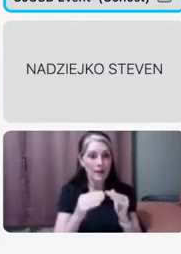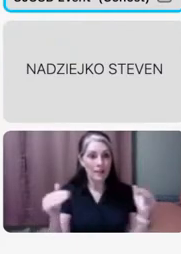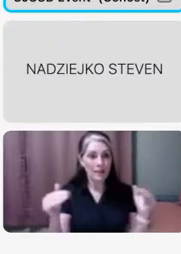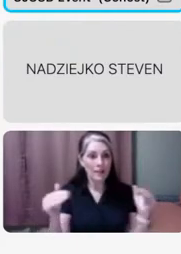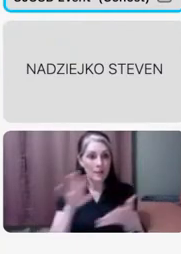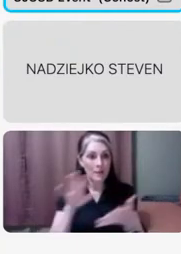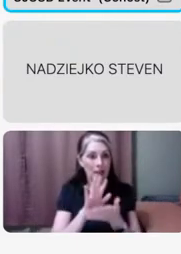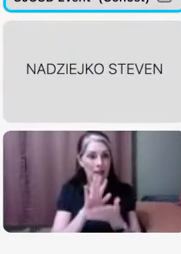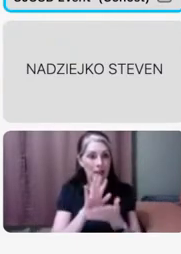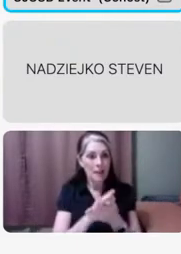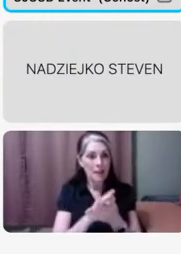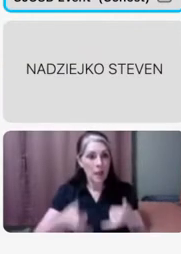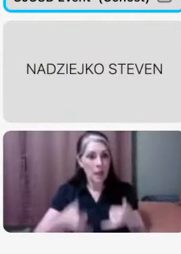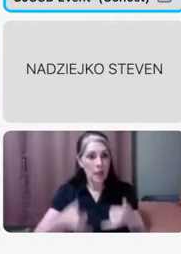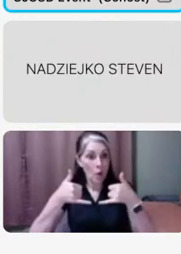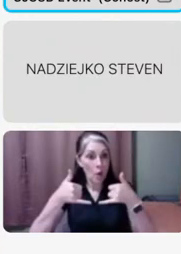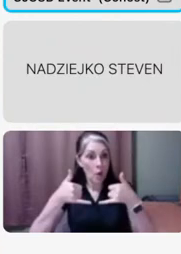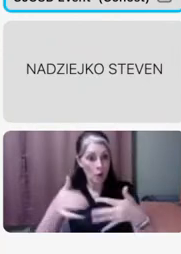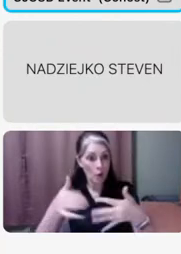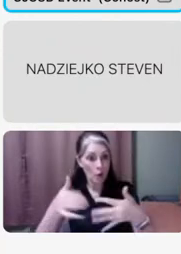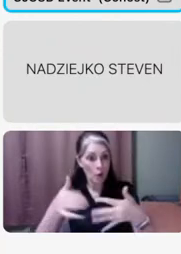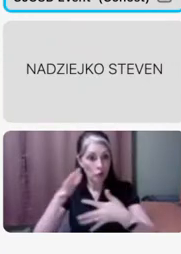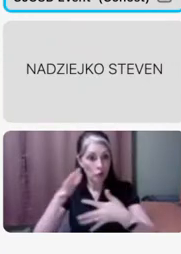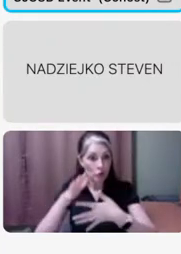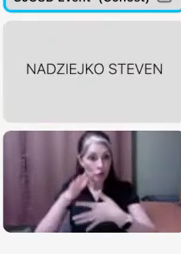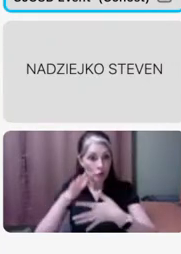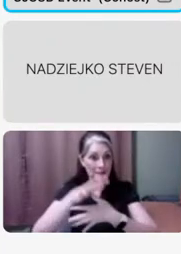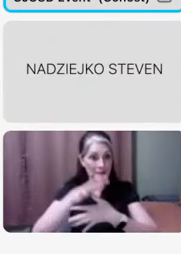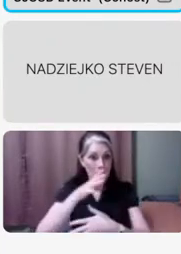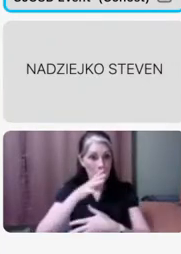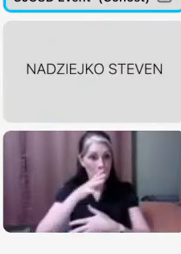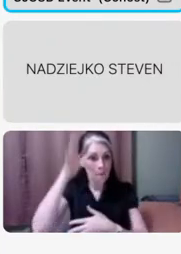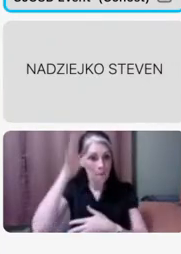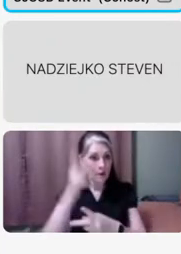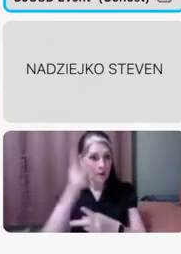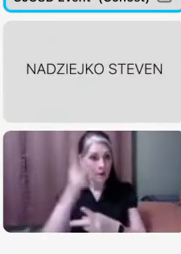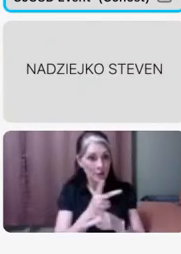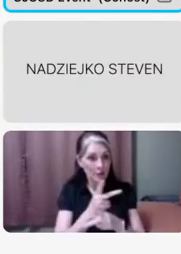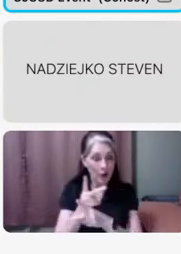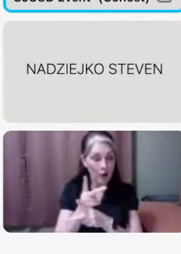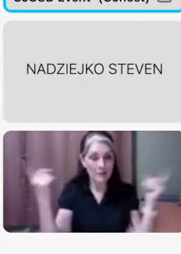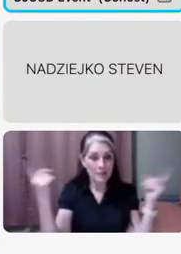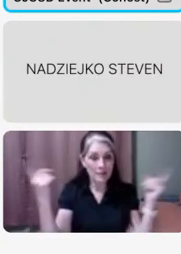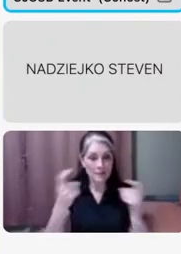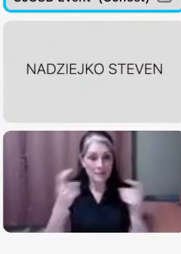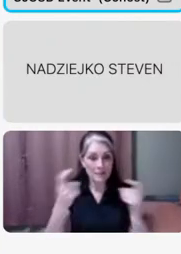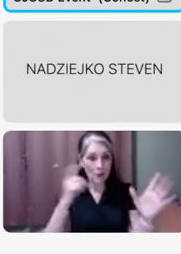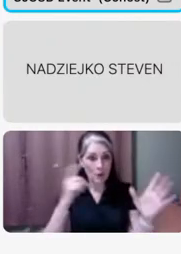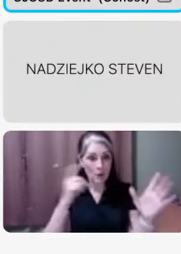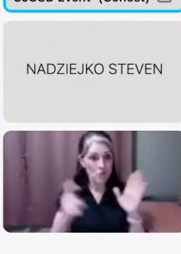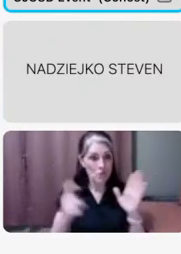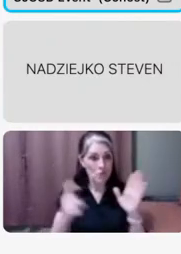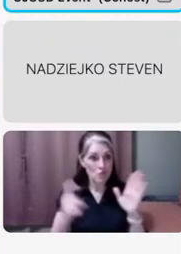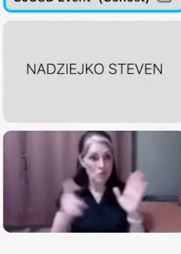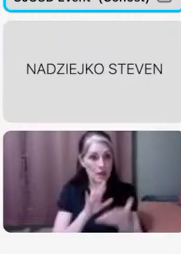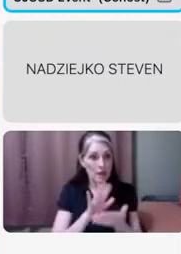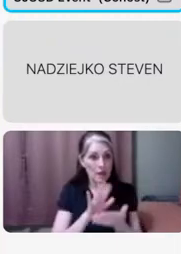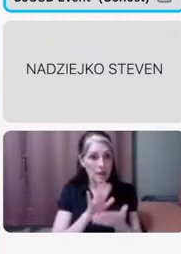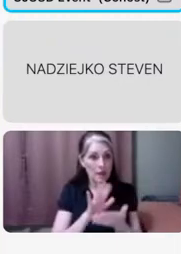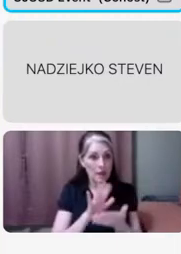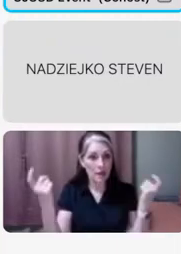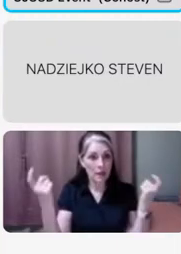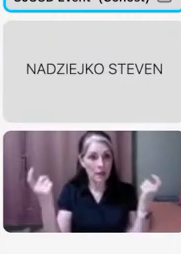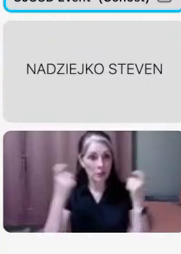amphitheater parents and guardians celebrated with our titan scholars as they were recognized for their academic achievements from the second semester of last year